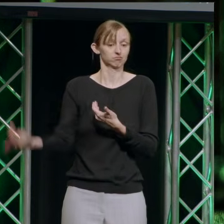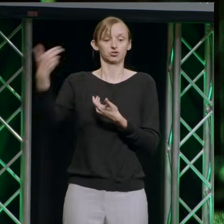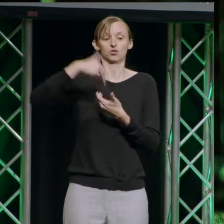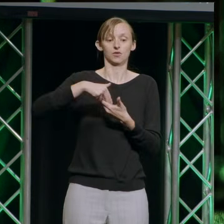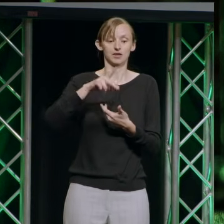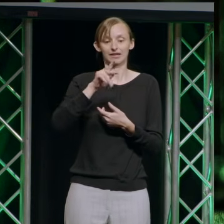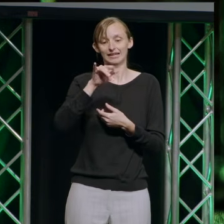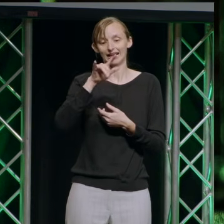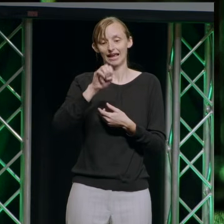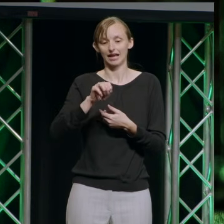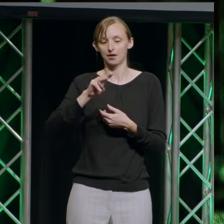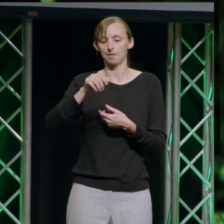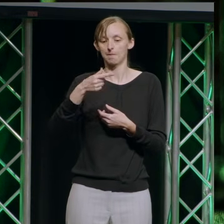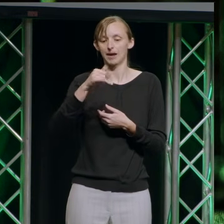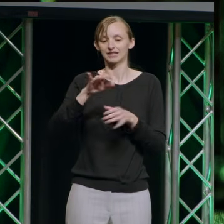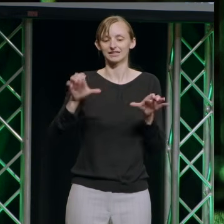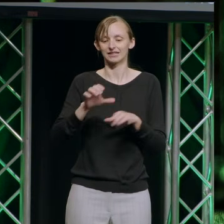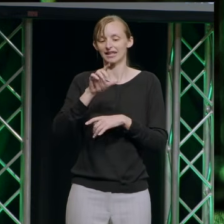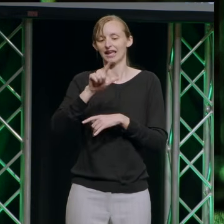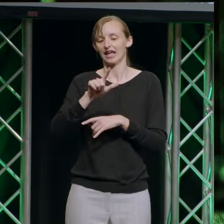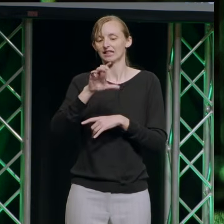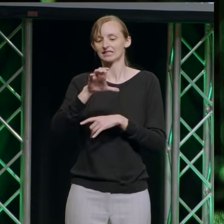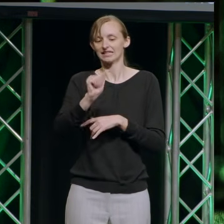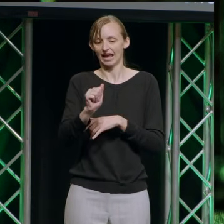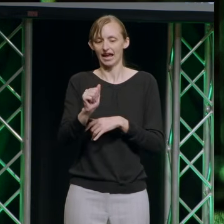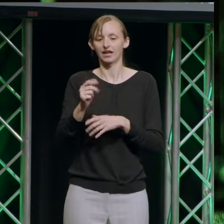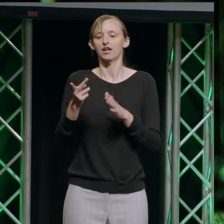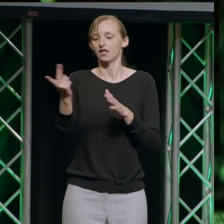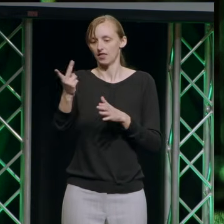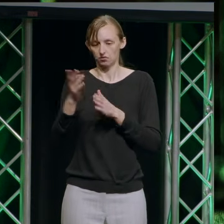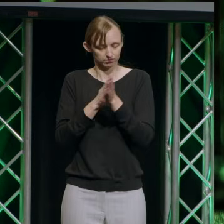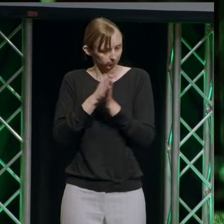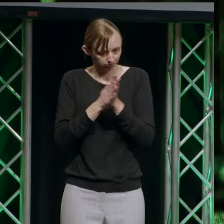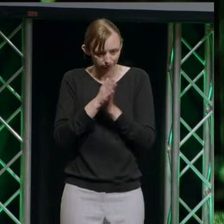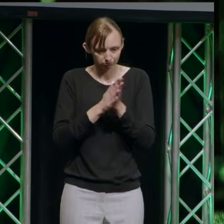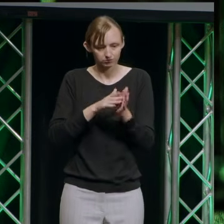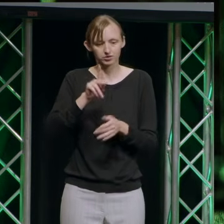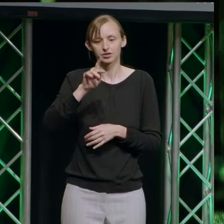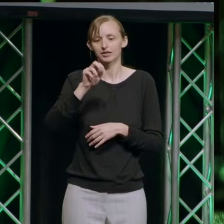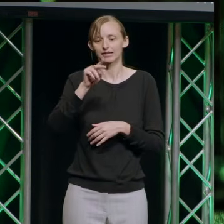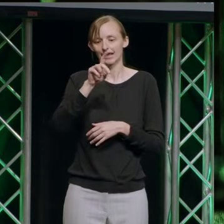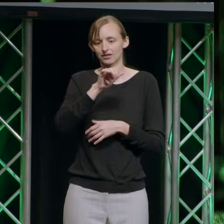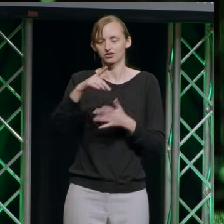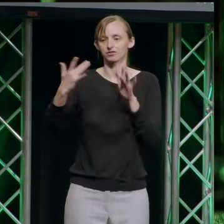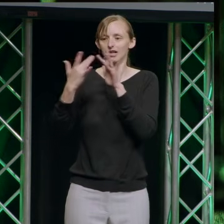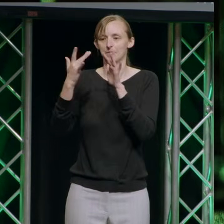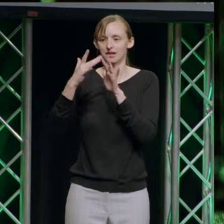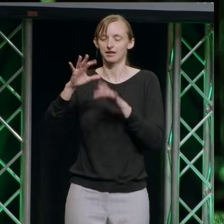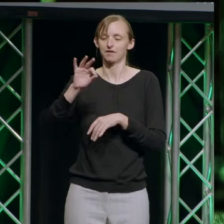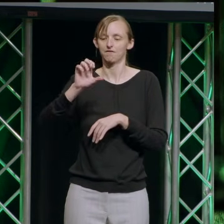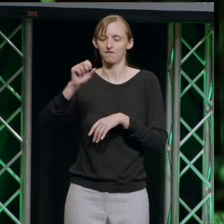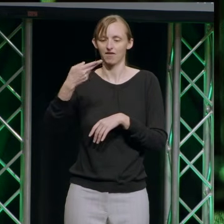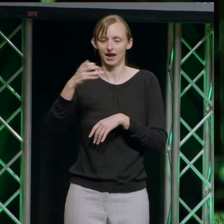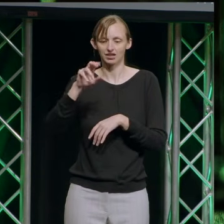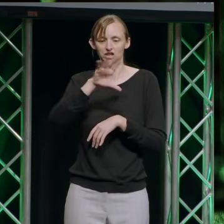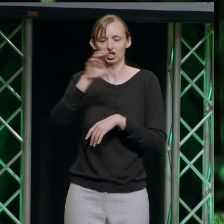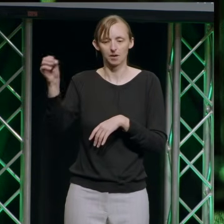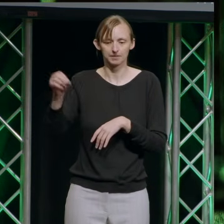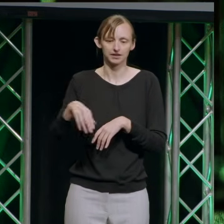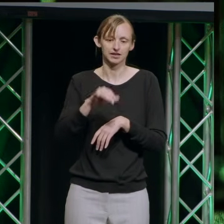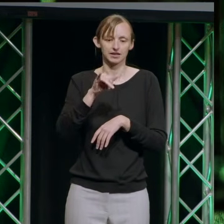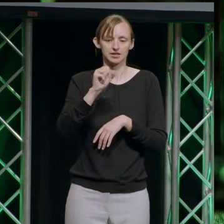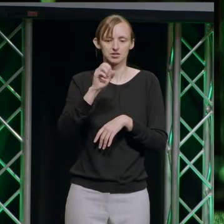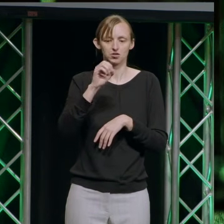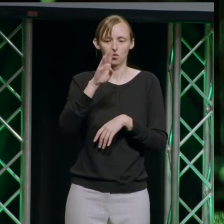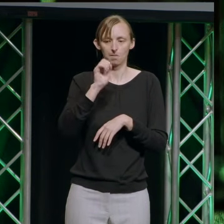and Maggie did the LCA. And once they did that, they were like invested. Kendall started talking to fashion brands. Isabel is a student of industrial